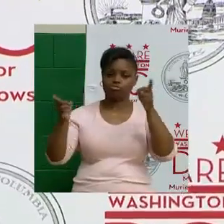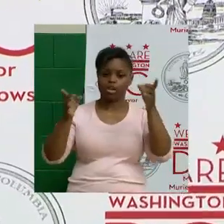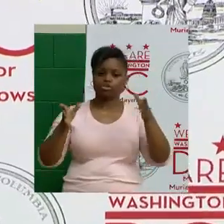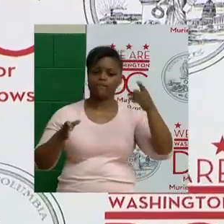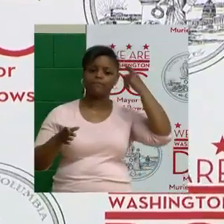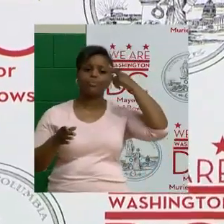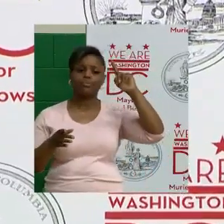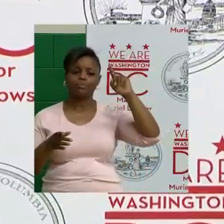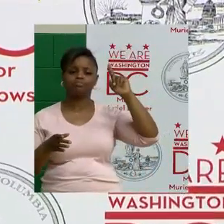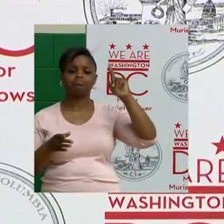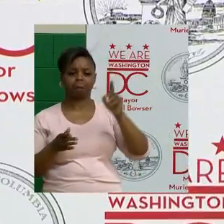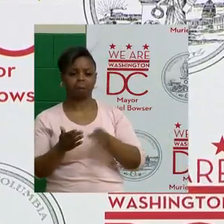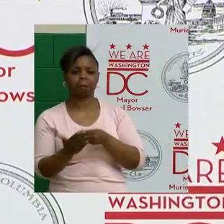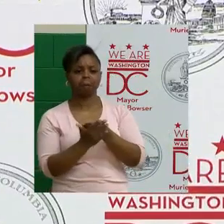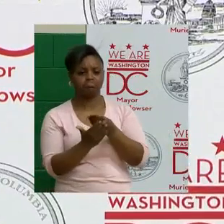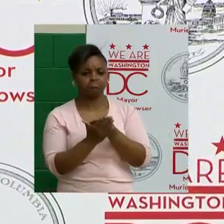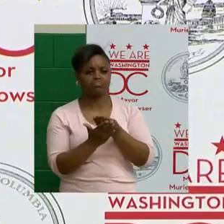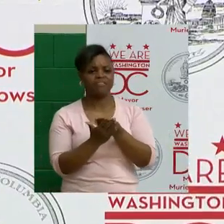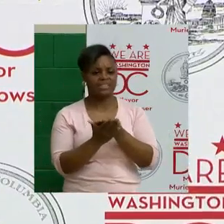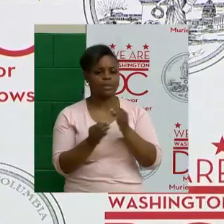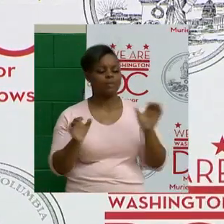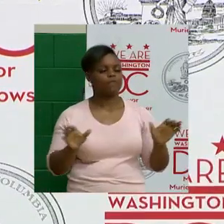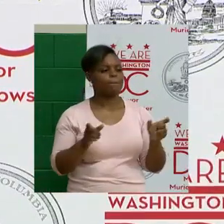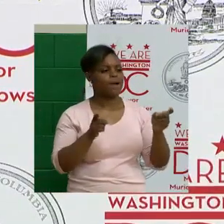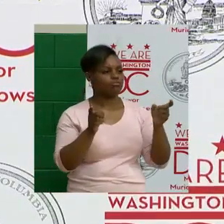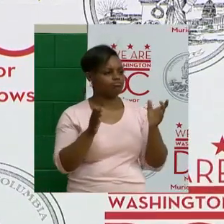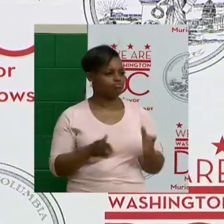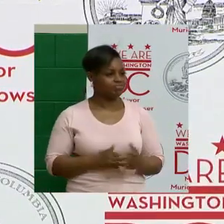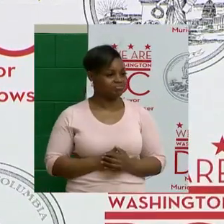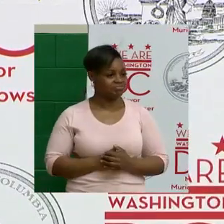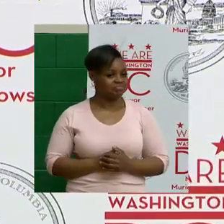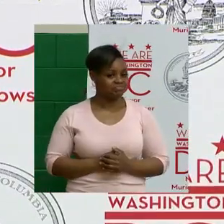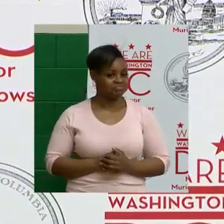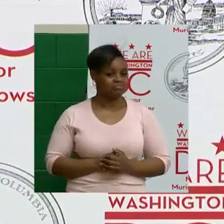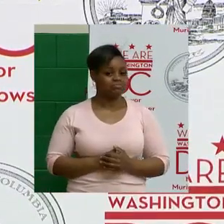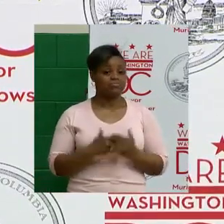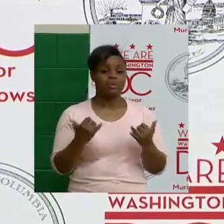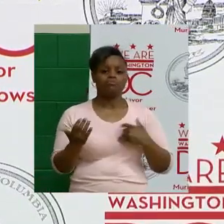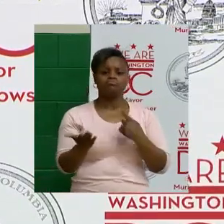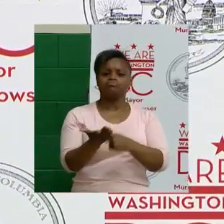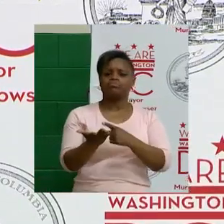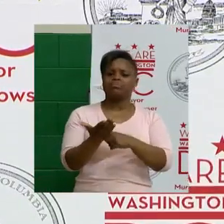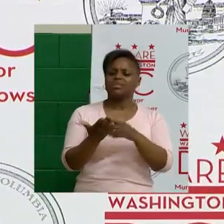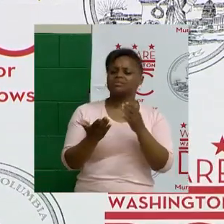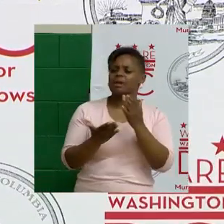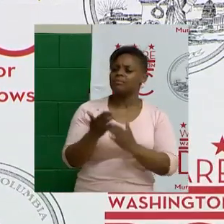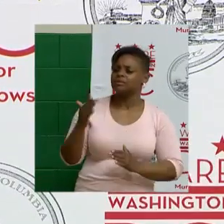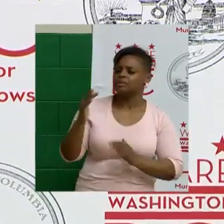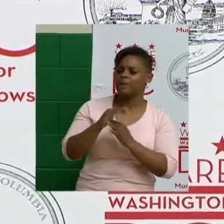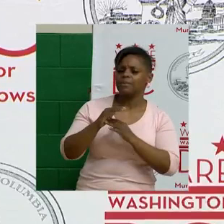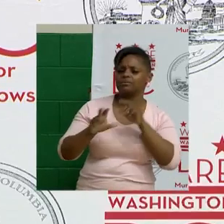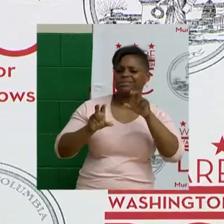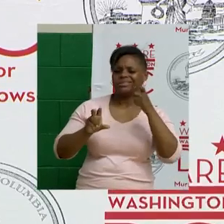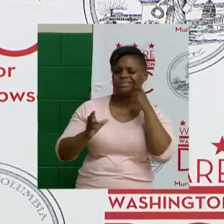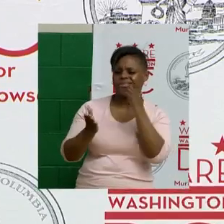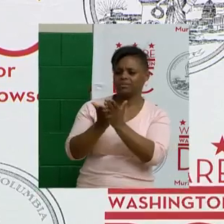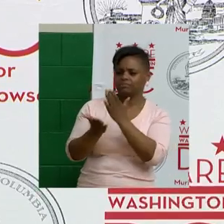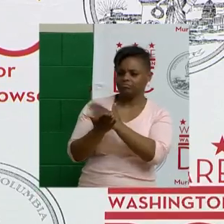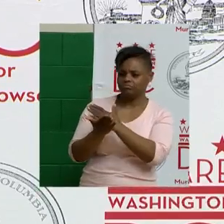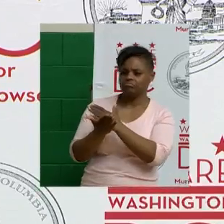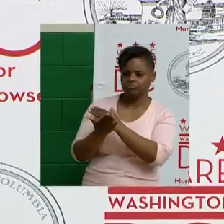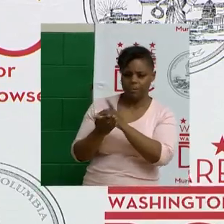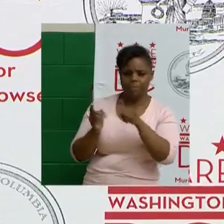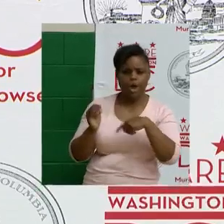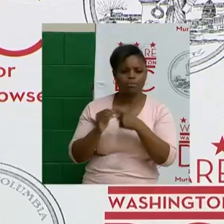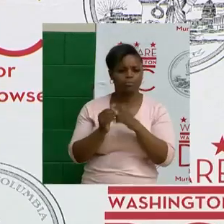Management. I'm here to talk to you a little bit about some of the key investments we've made in the most recent budget, a little bit about the budget process,